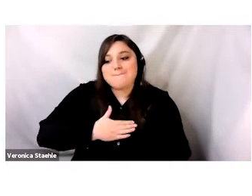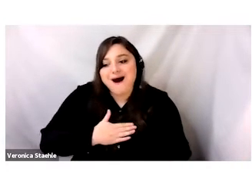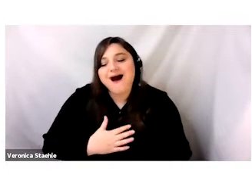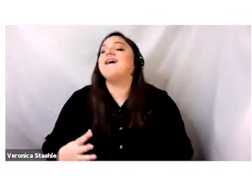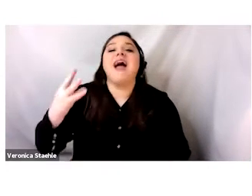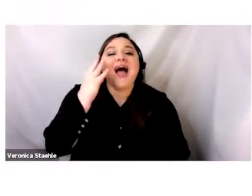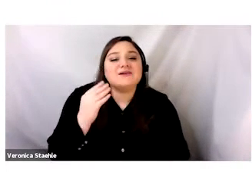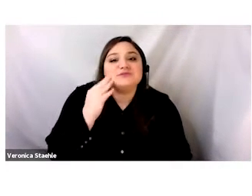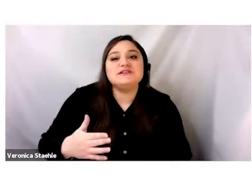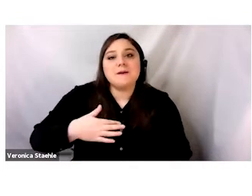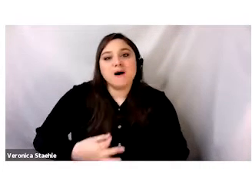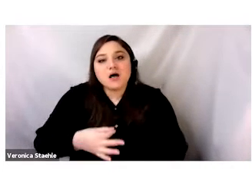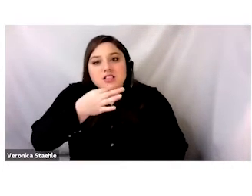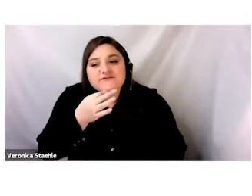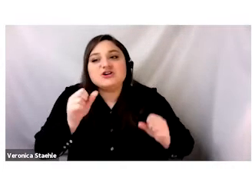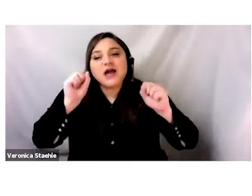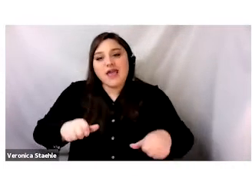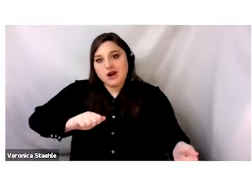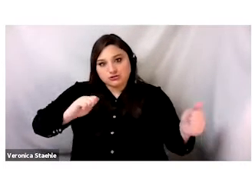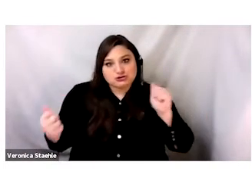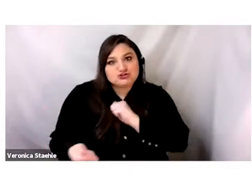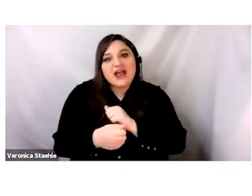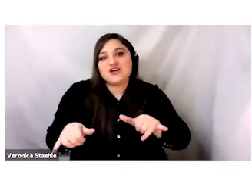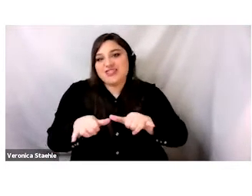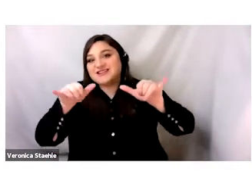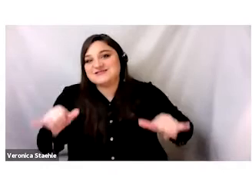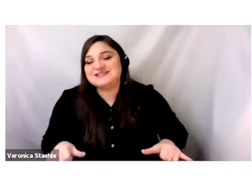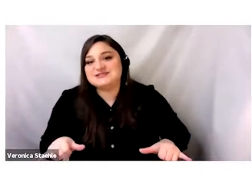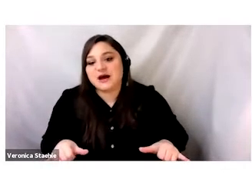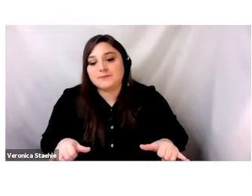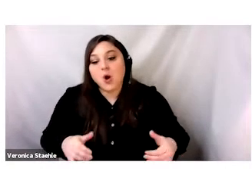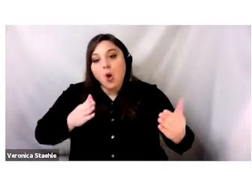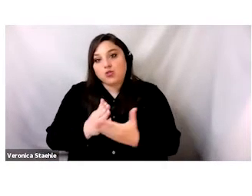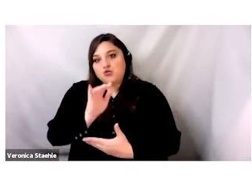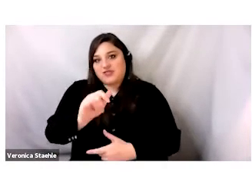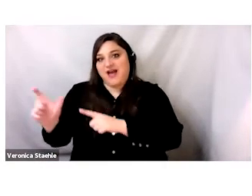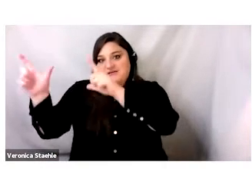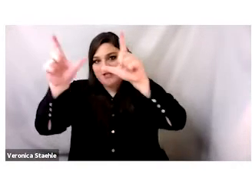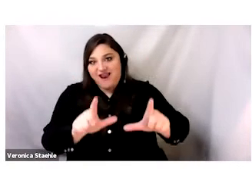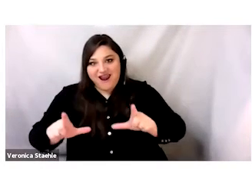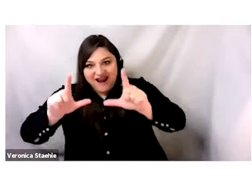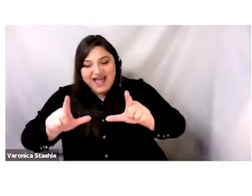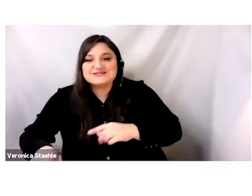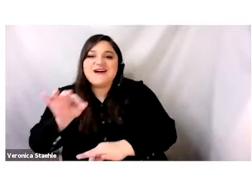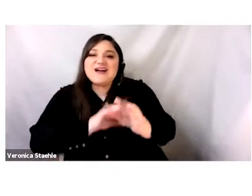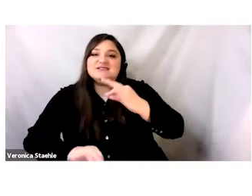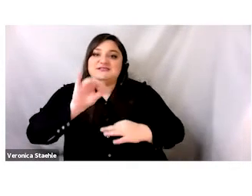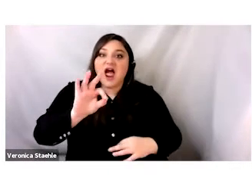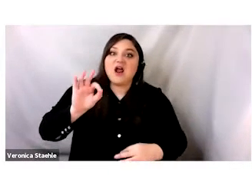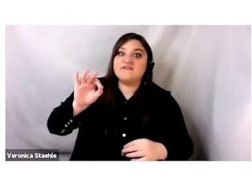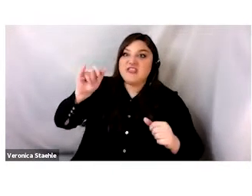to actually move the system through that lens versus a lens of paternalism, savior